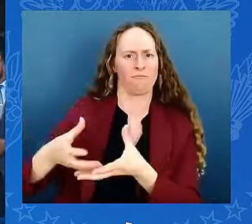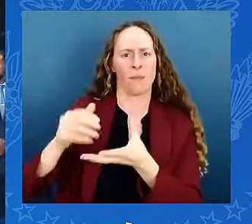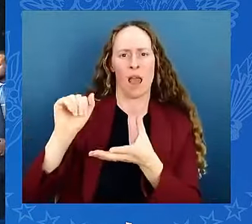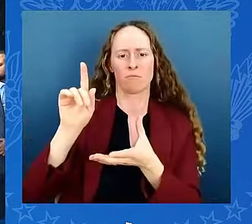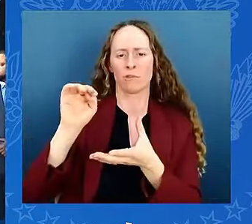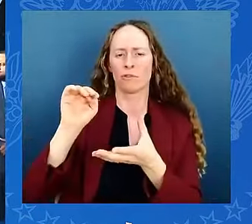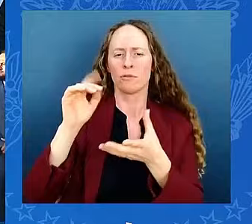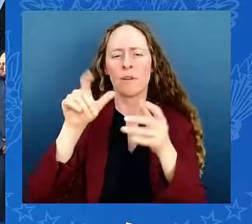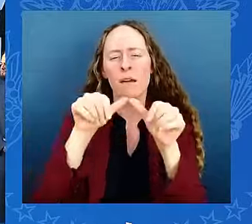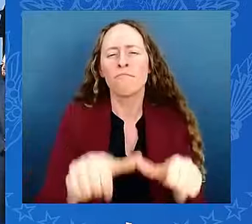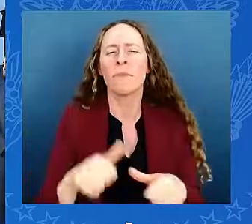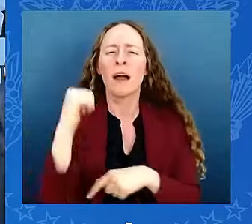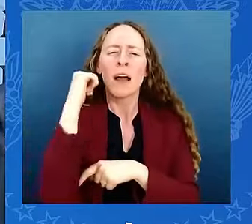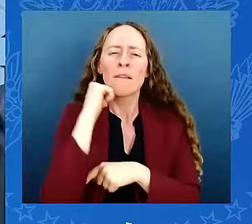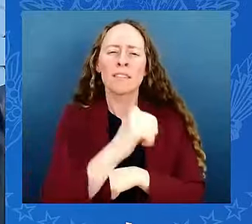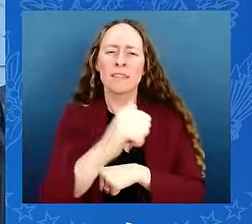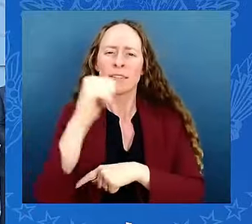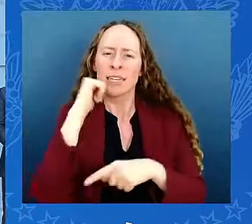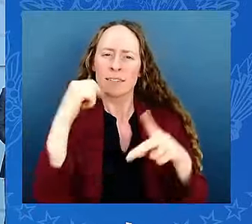and for all.